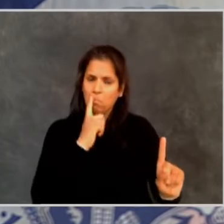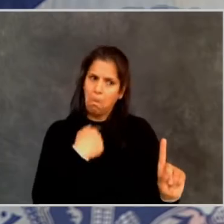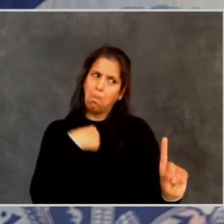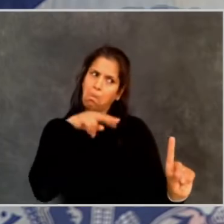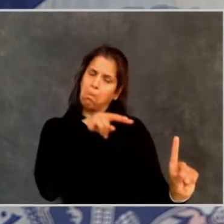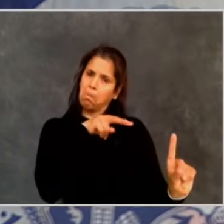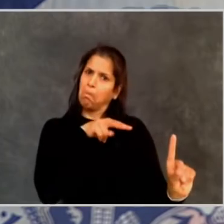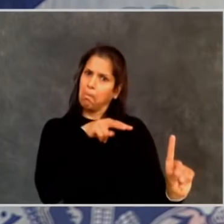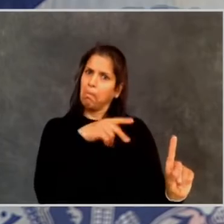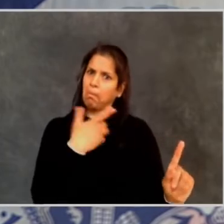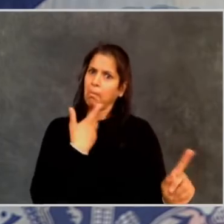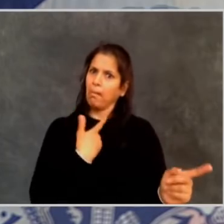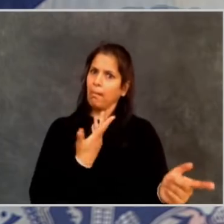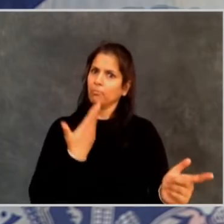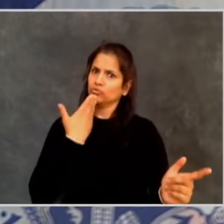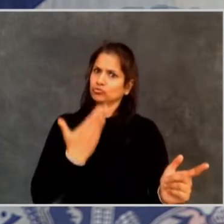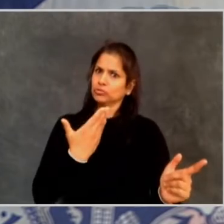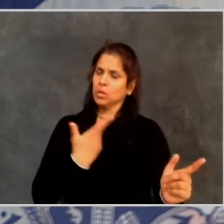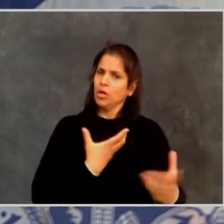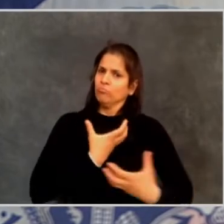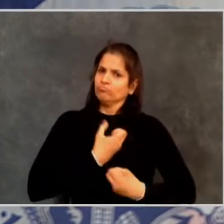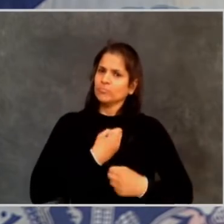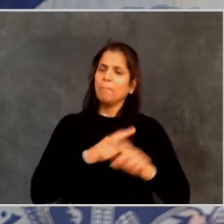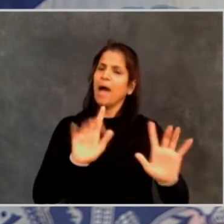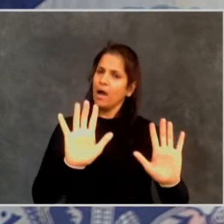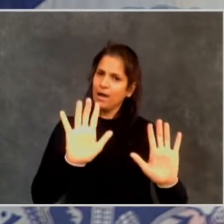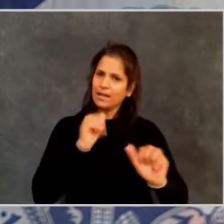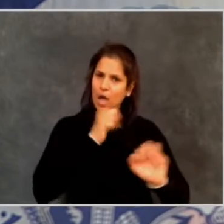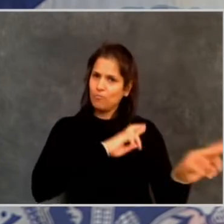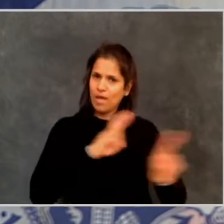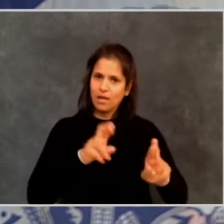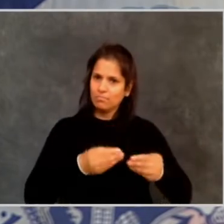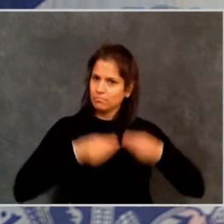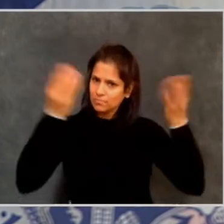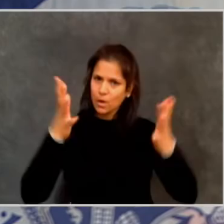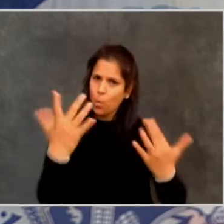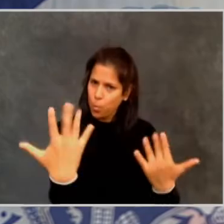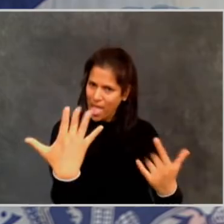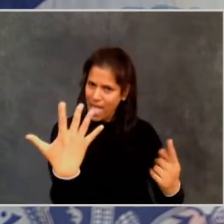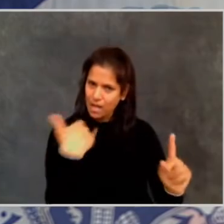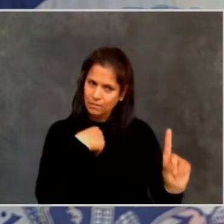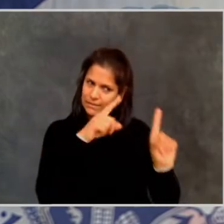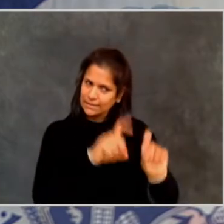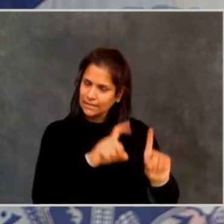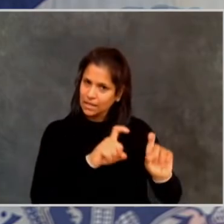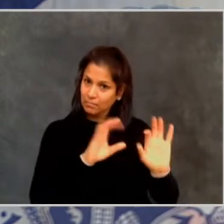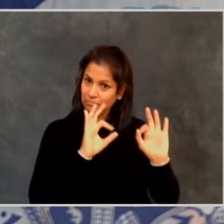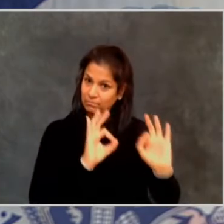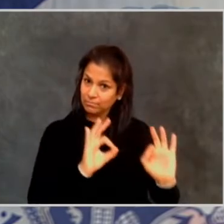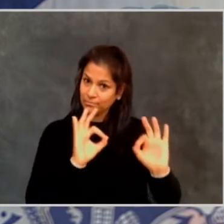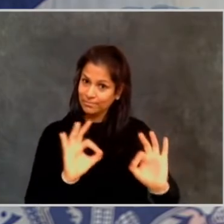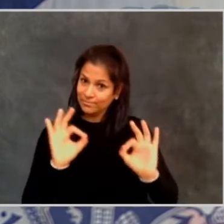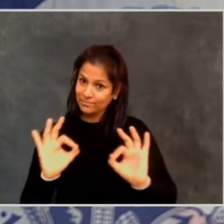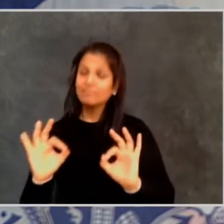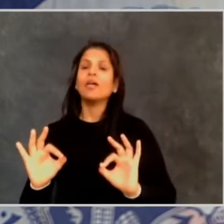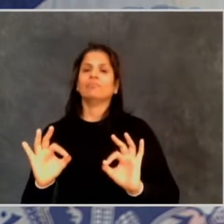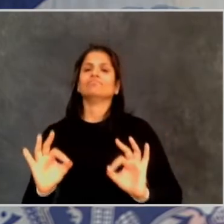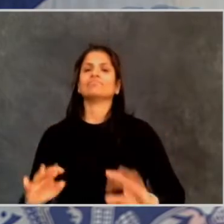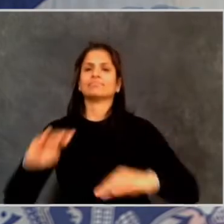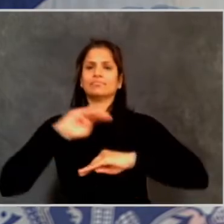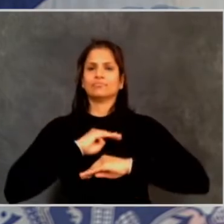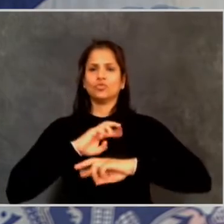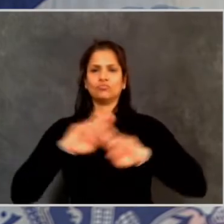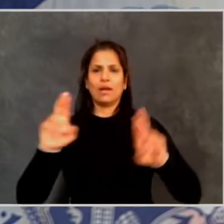in the hospitals and the first responders if they knew for a fact they were exposed to this disease.